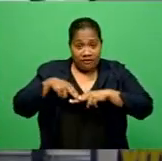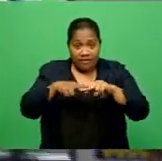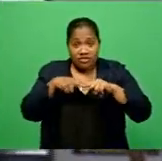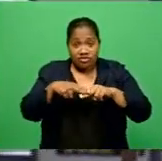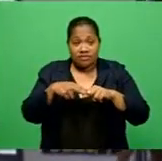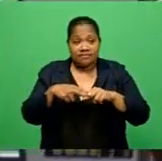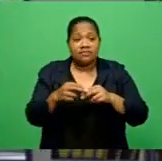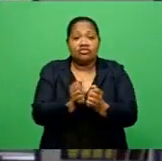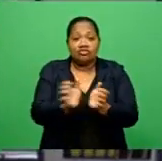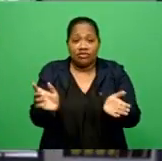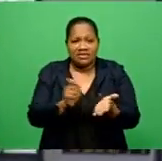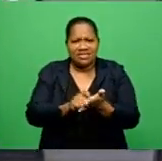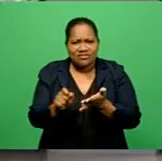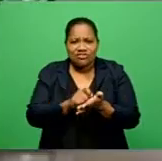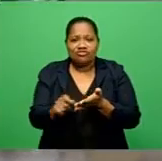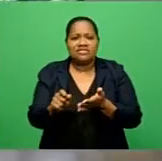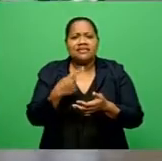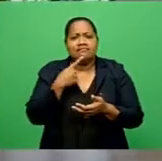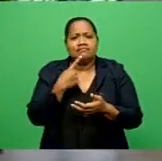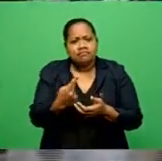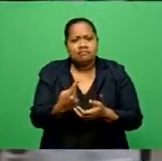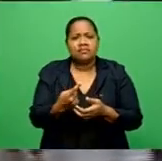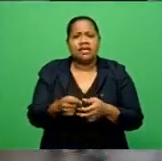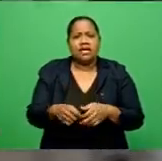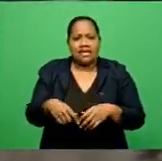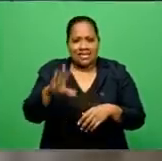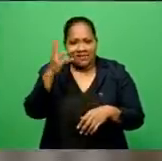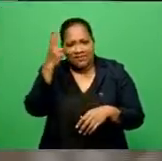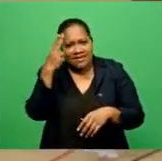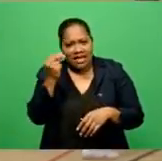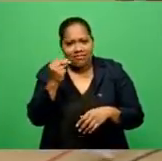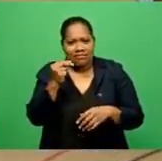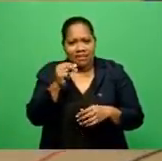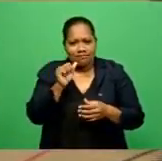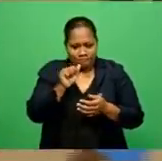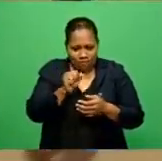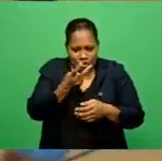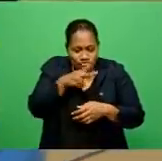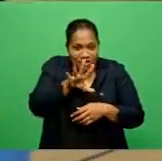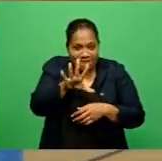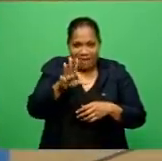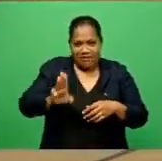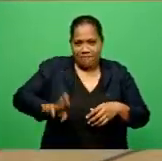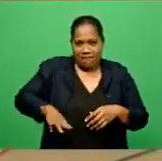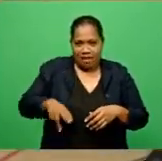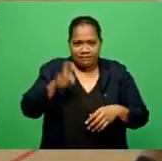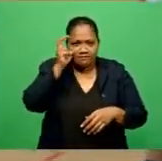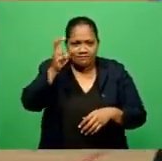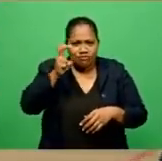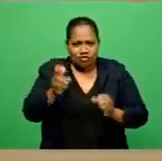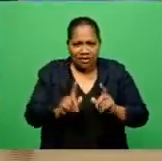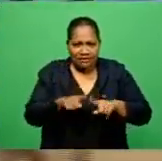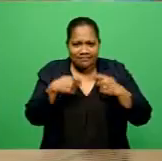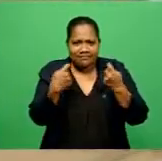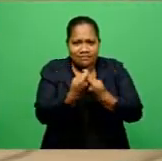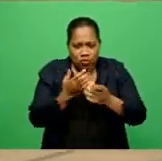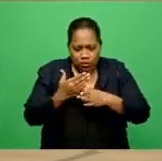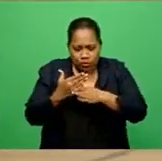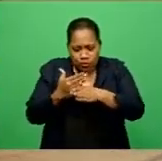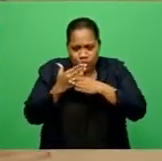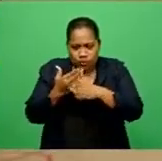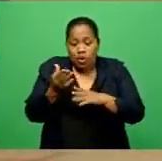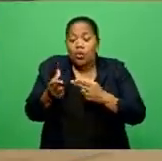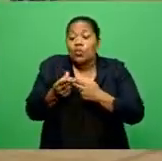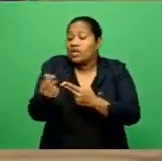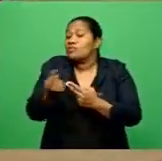Lucy Rokoura says they've named a solid 25-member training squad that will work closely with the new